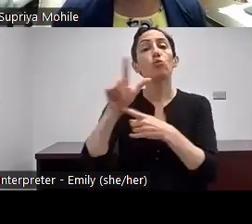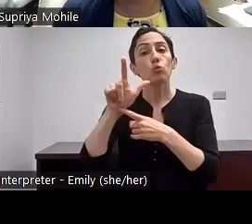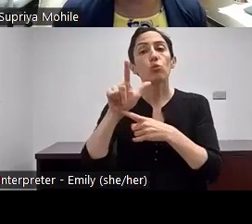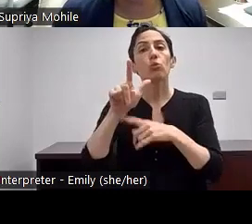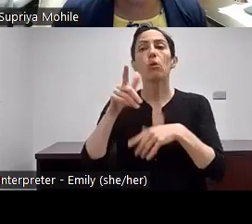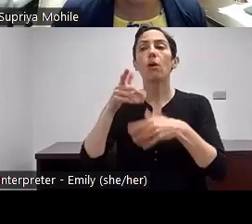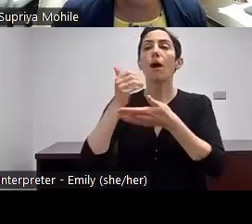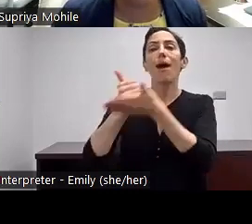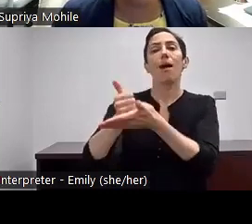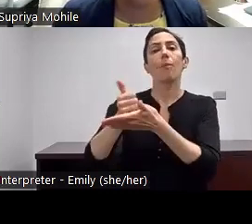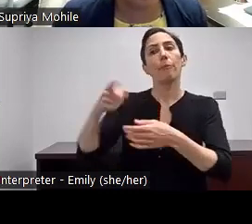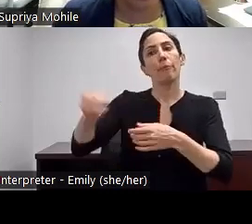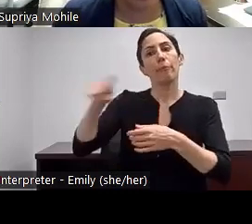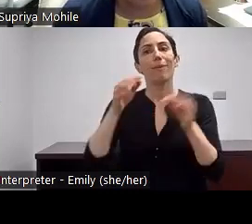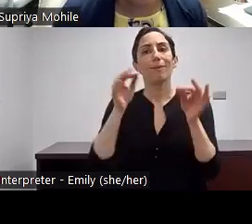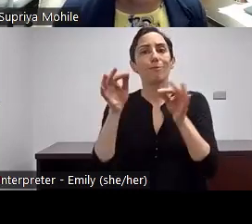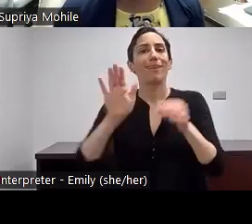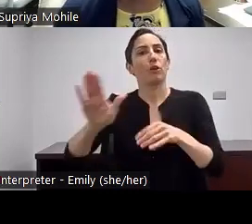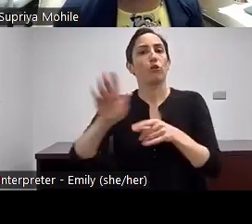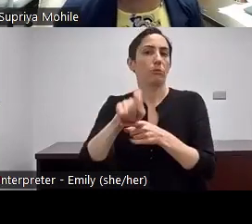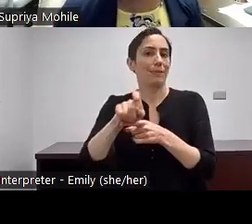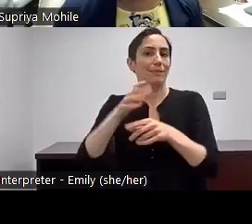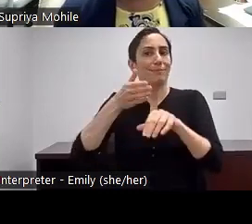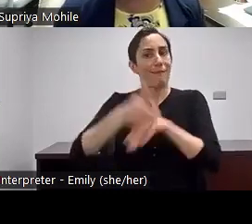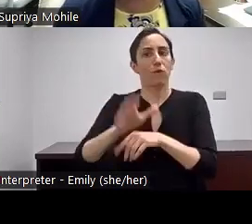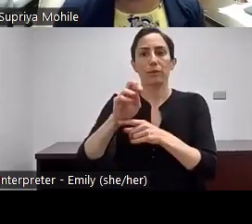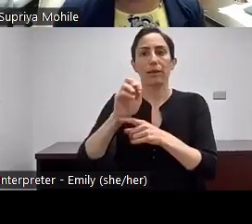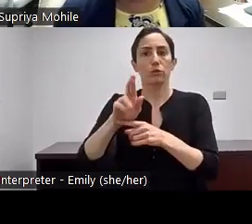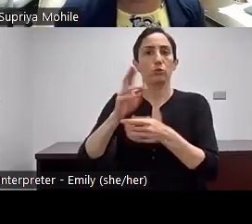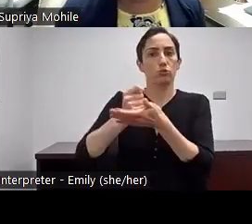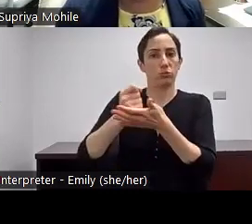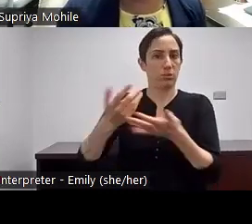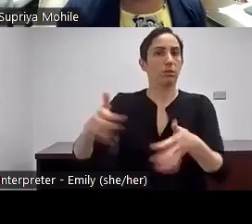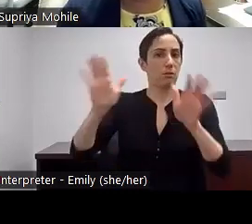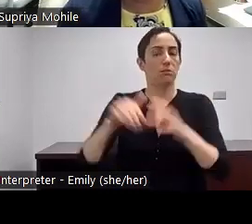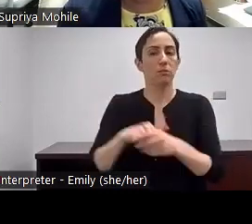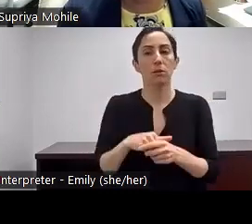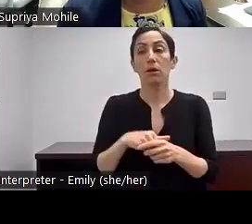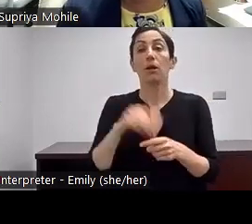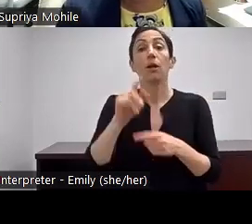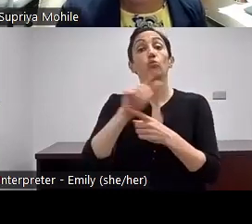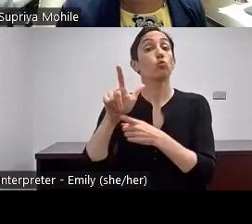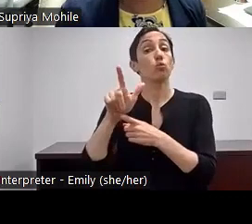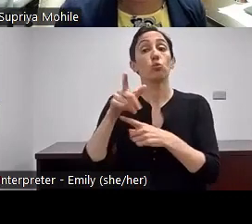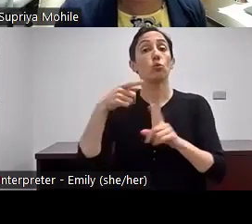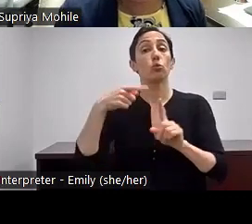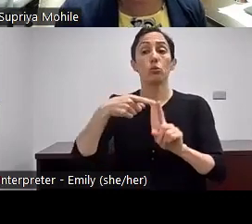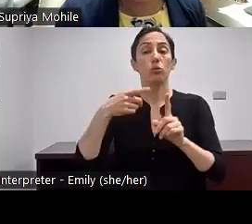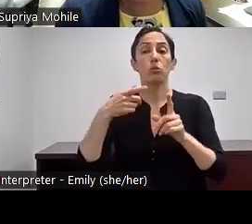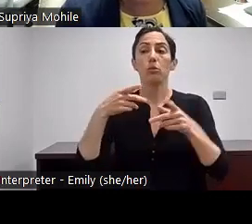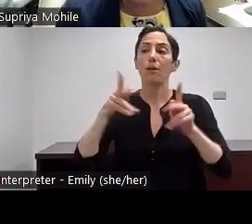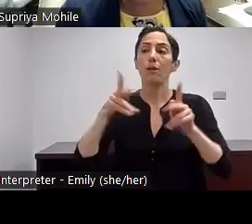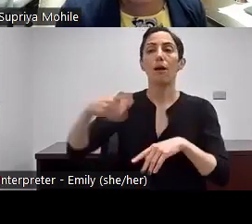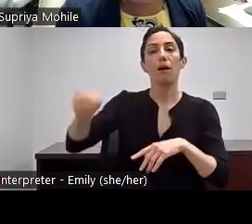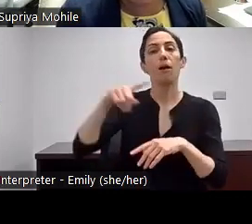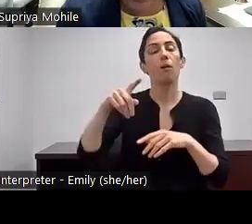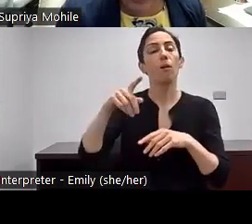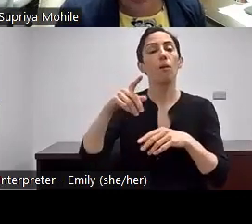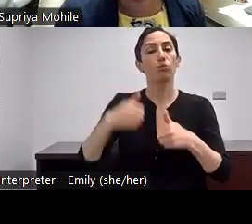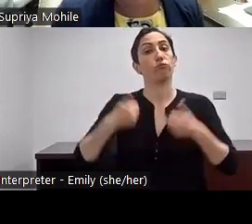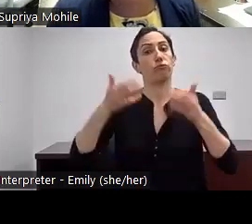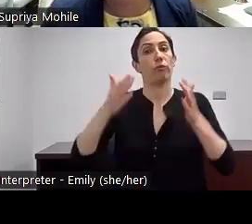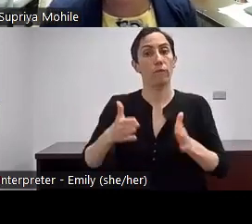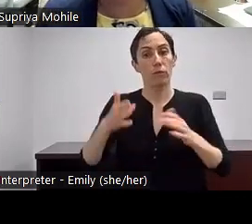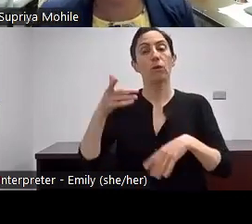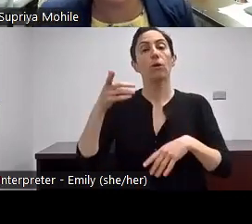at the completion of cancer treatment. And what this tool does is it helps people get off from the time period of being